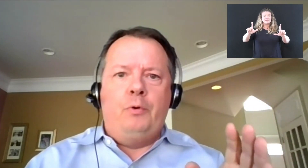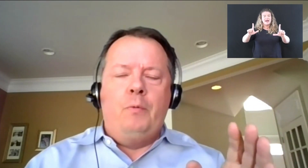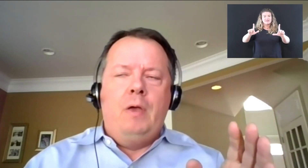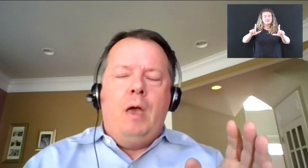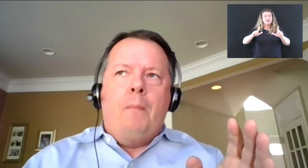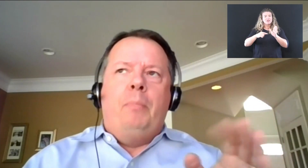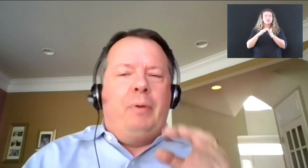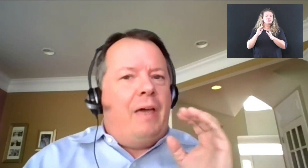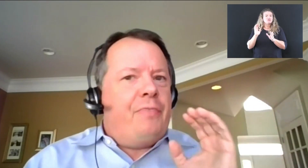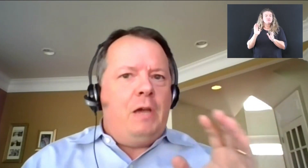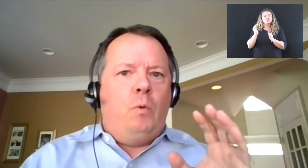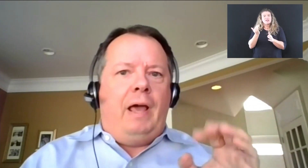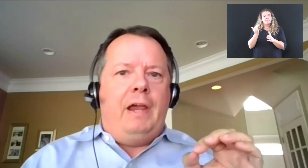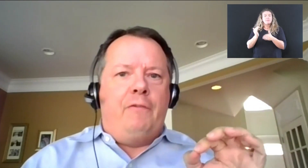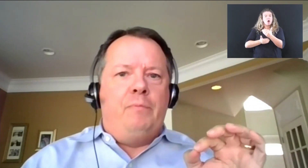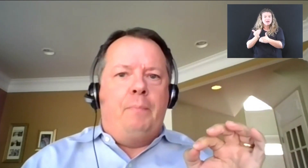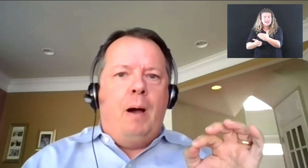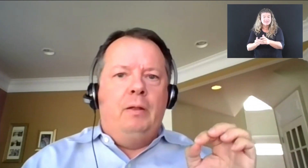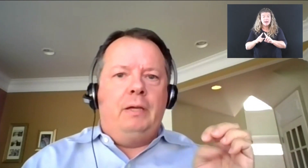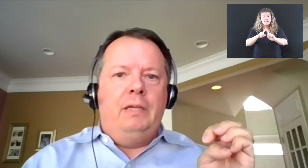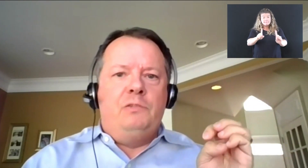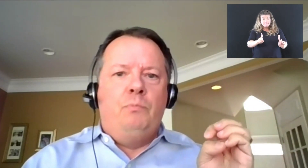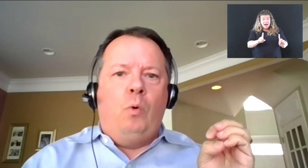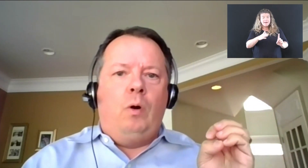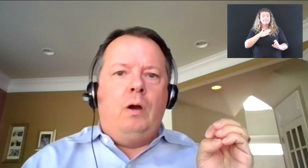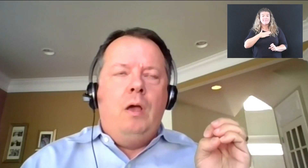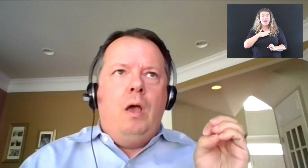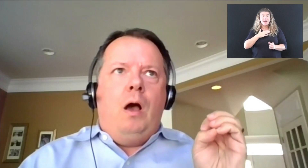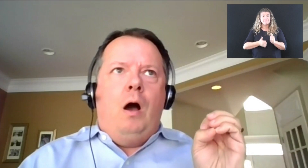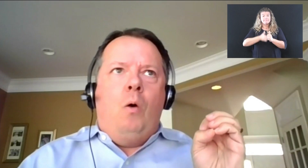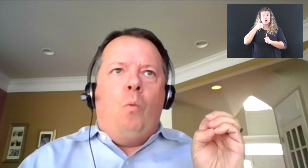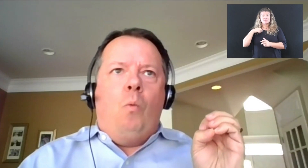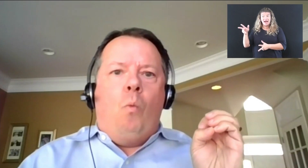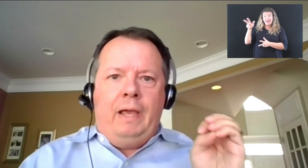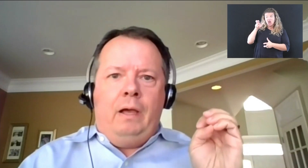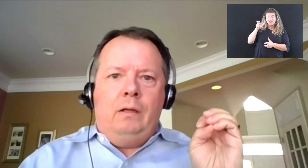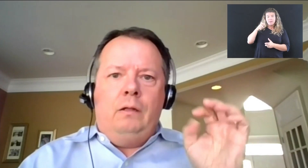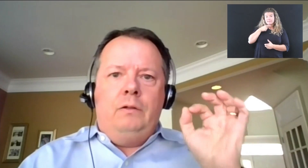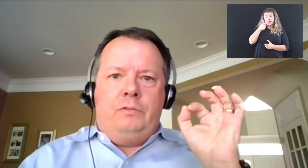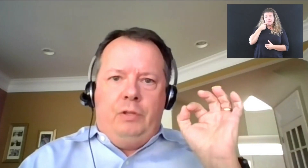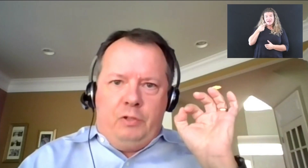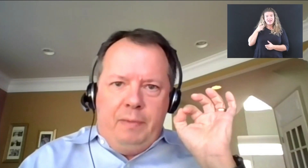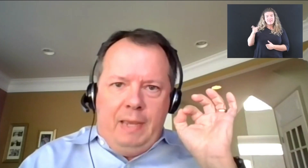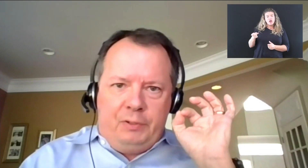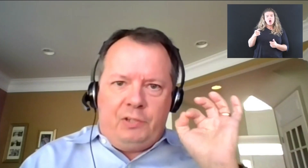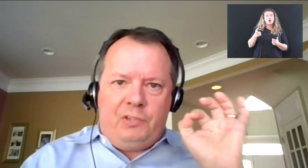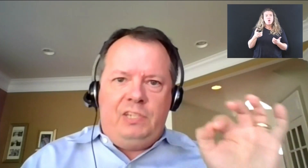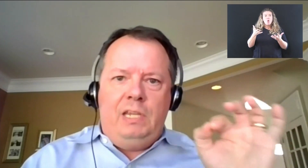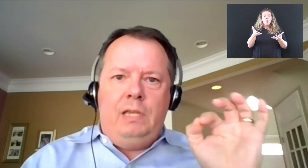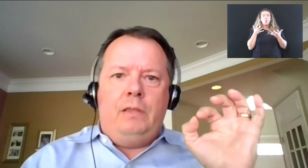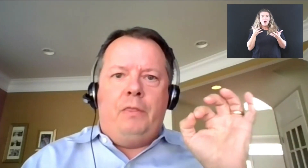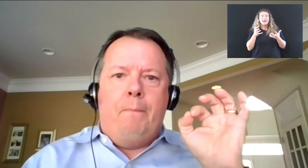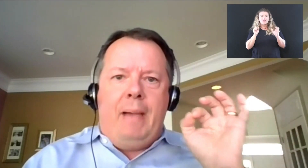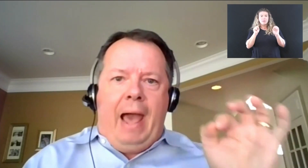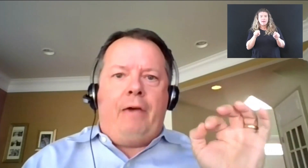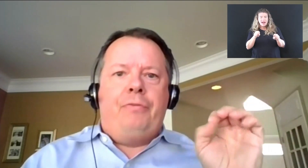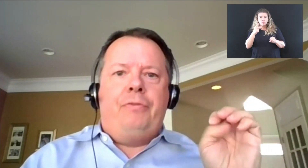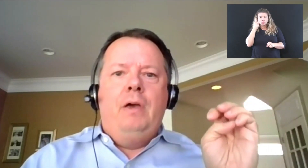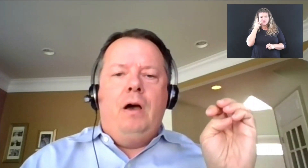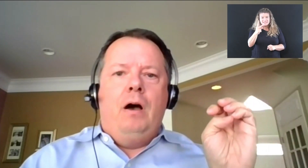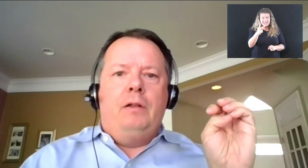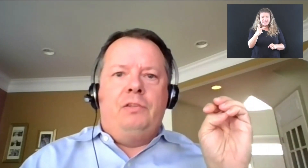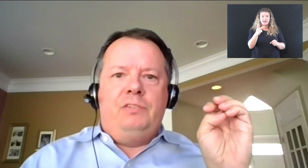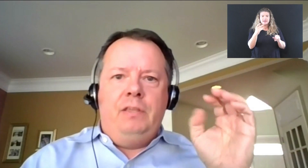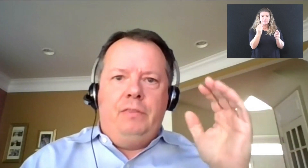we go through. But I think what I hear from the public is more wanting to be able to see the